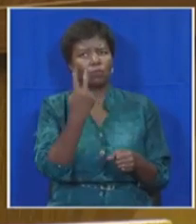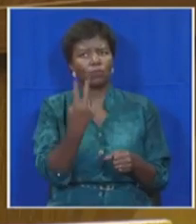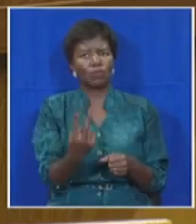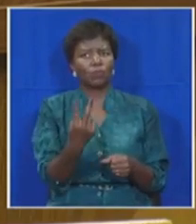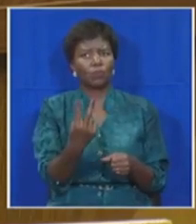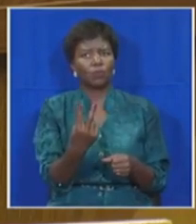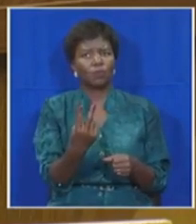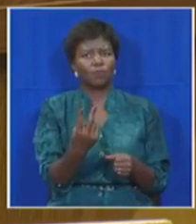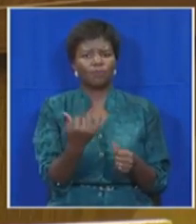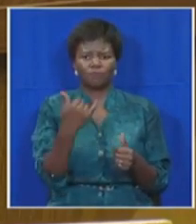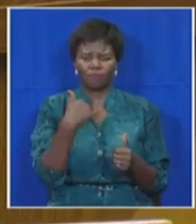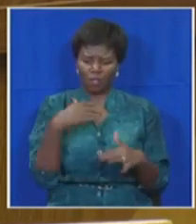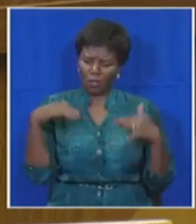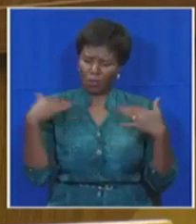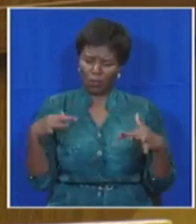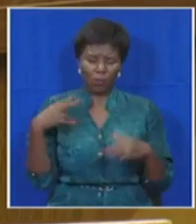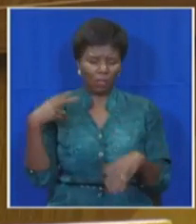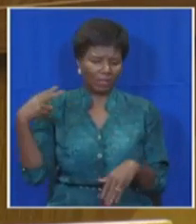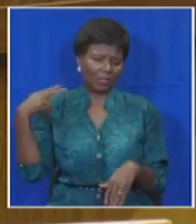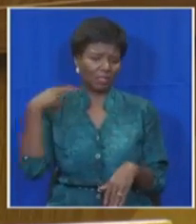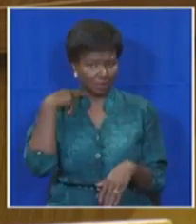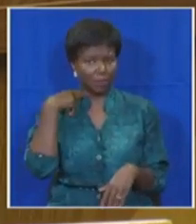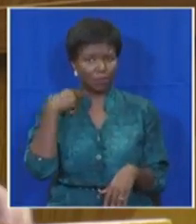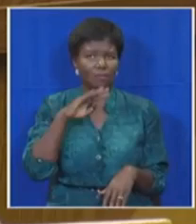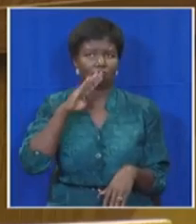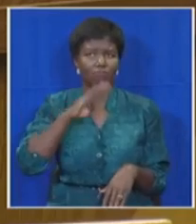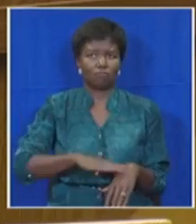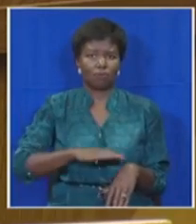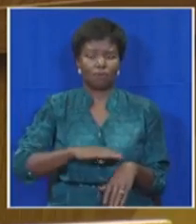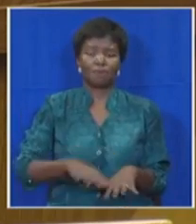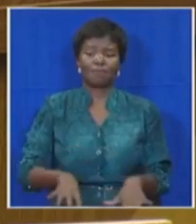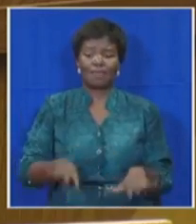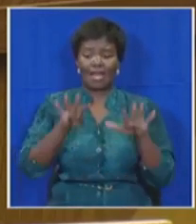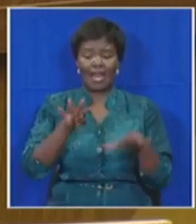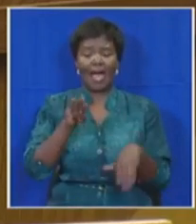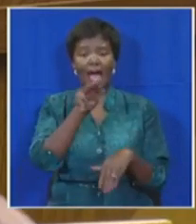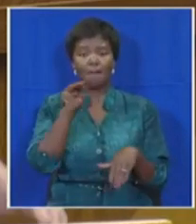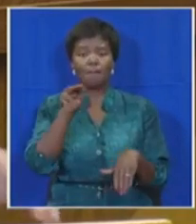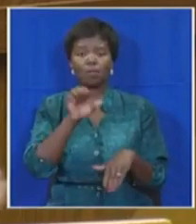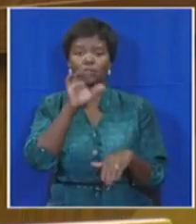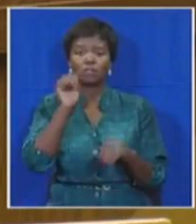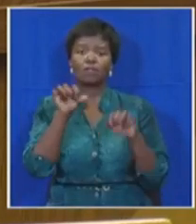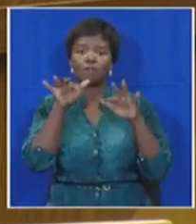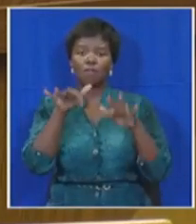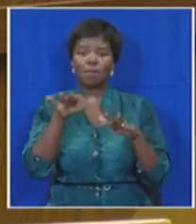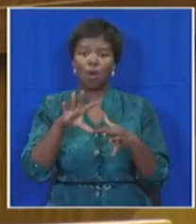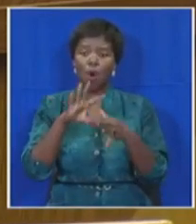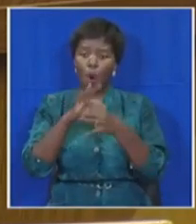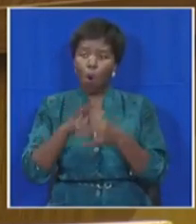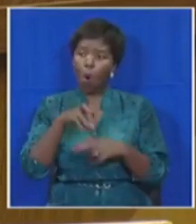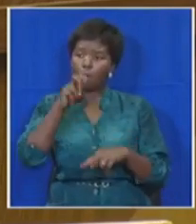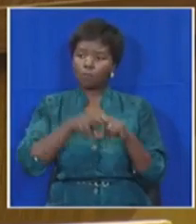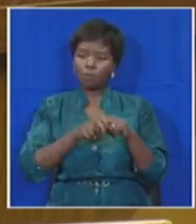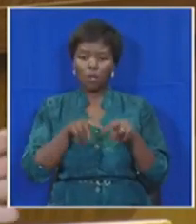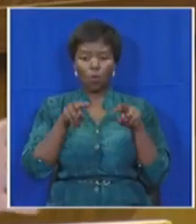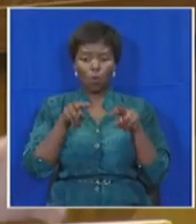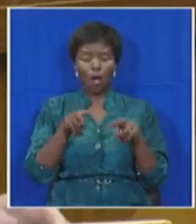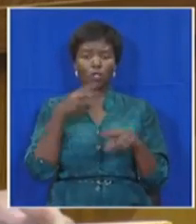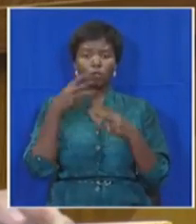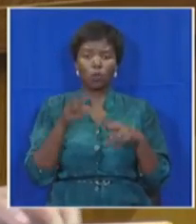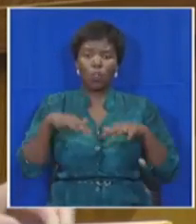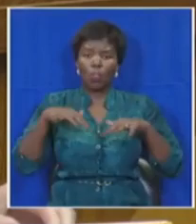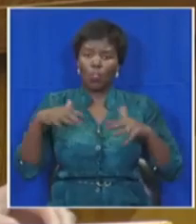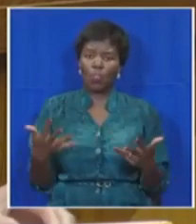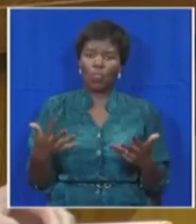How disappointing it must have been for the 9 million South Africans sitting at home without work, desperate